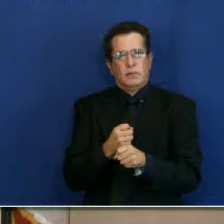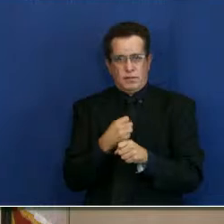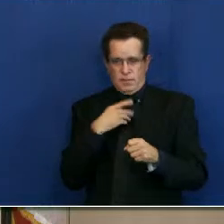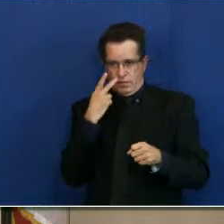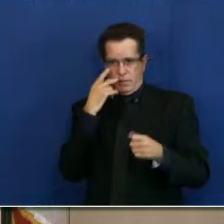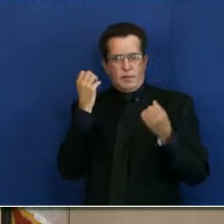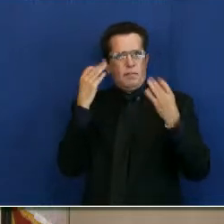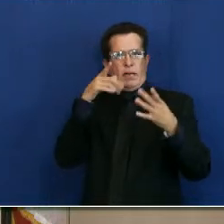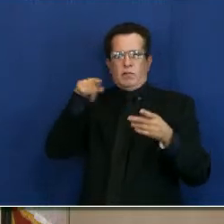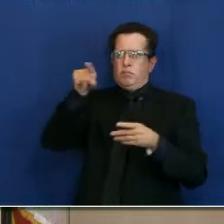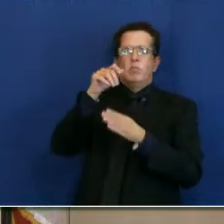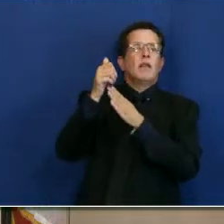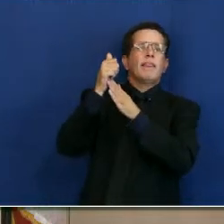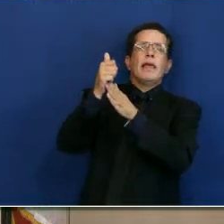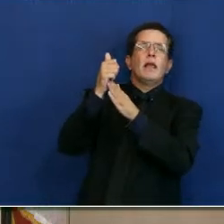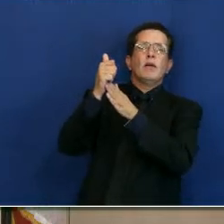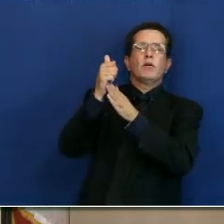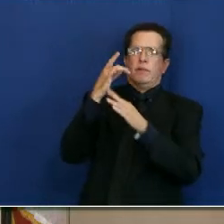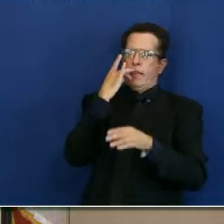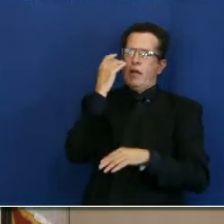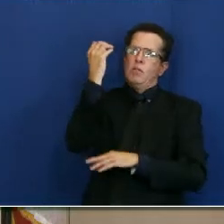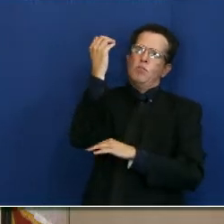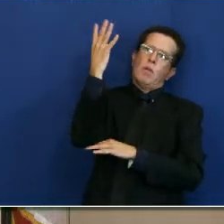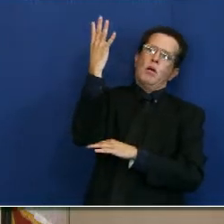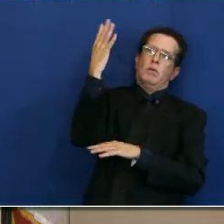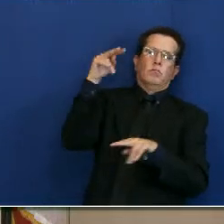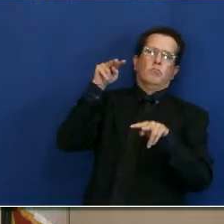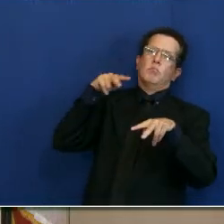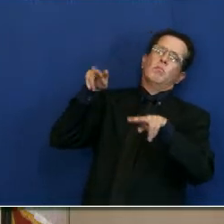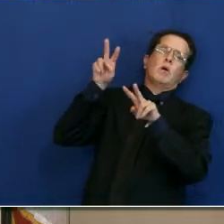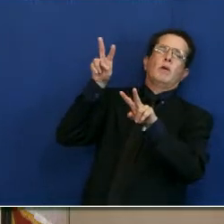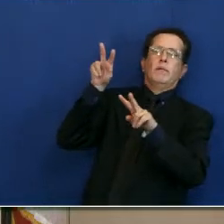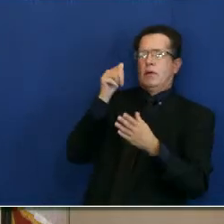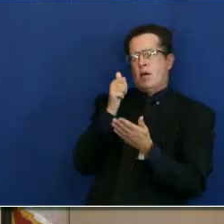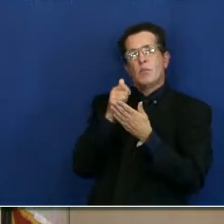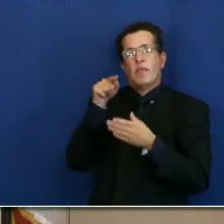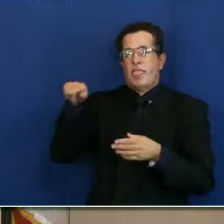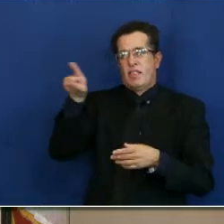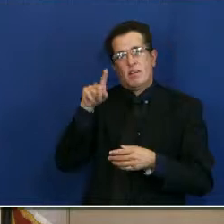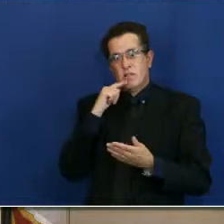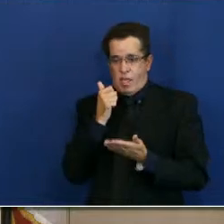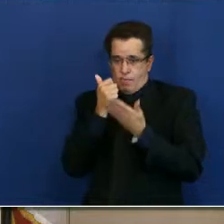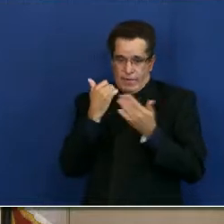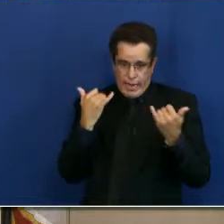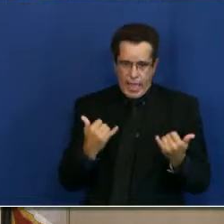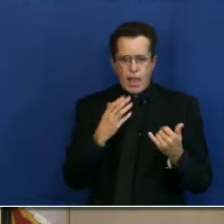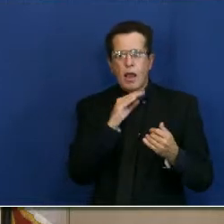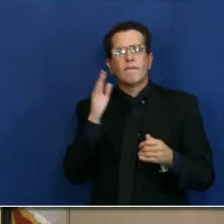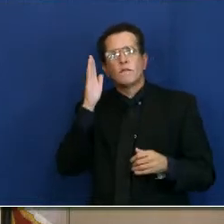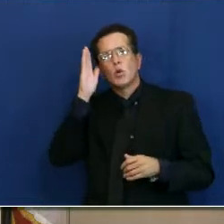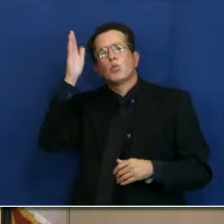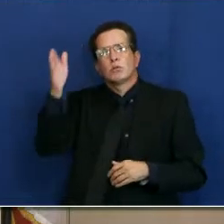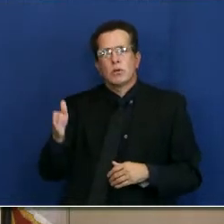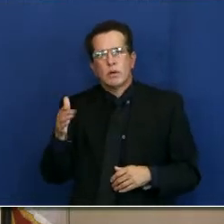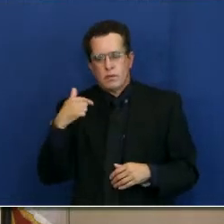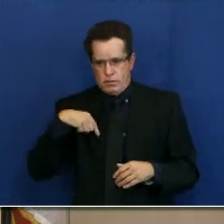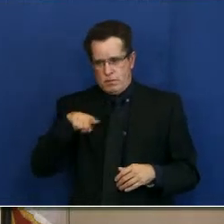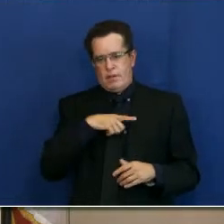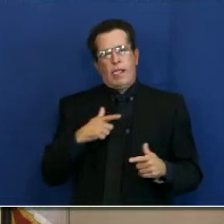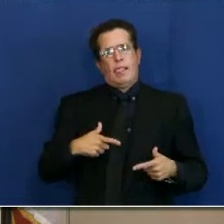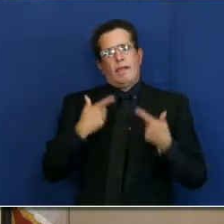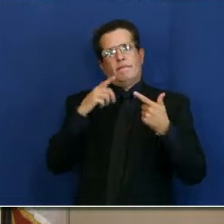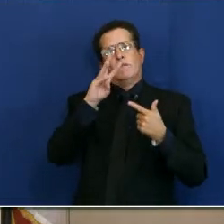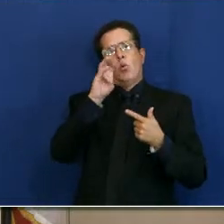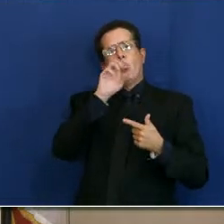Lighting the Way for Healthier Communities Today and in the Future. The County of San Diego, through its Live Well San